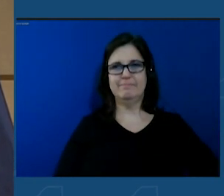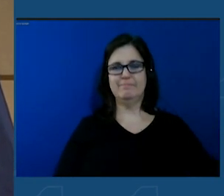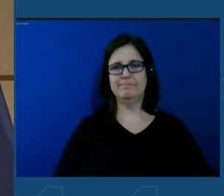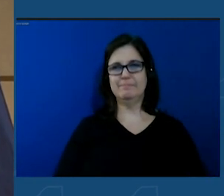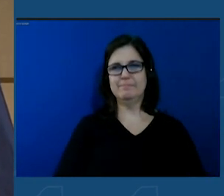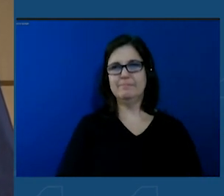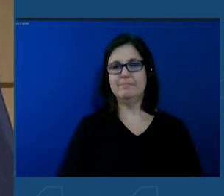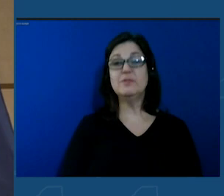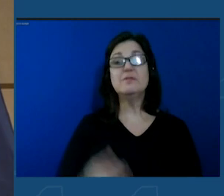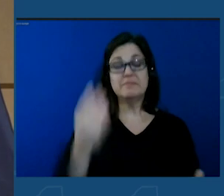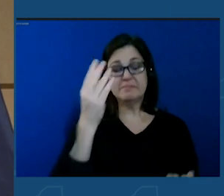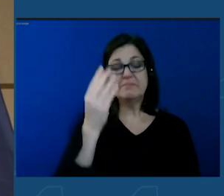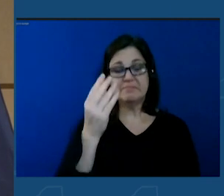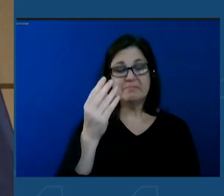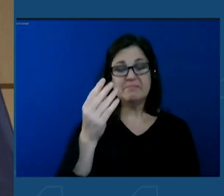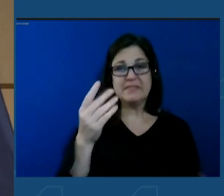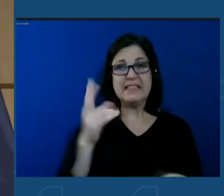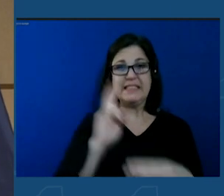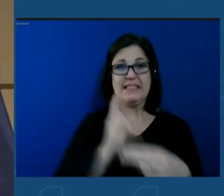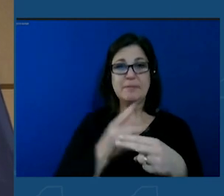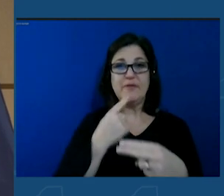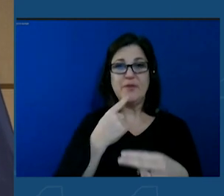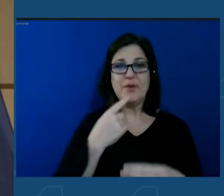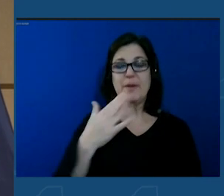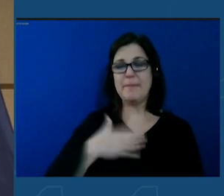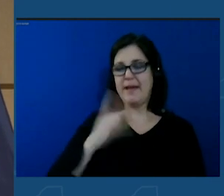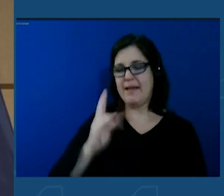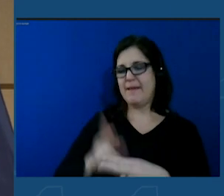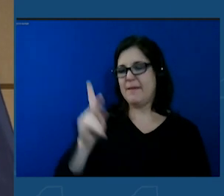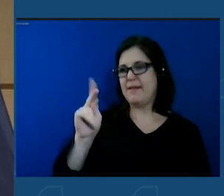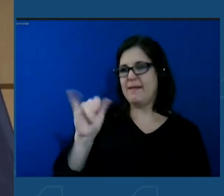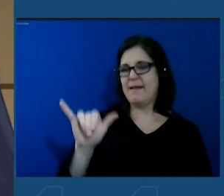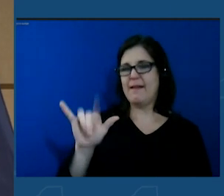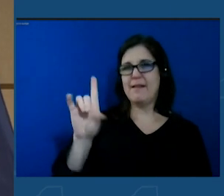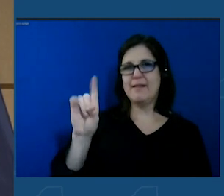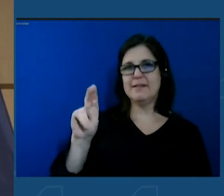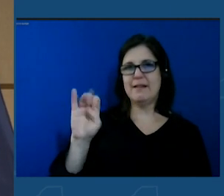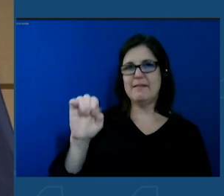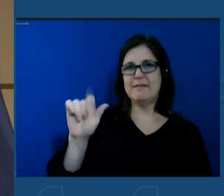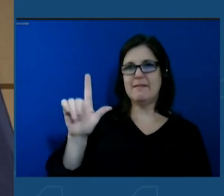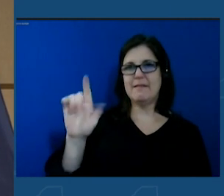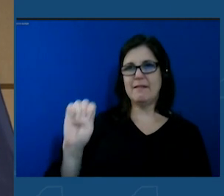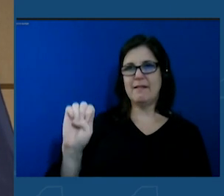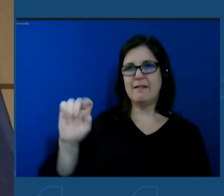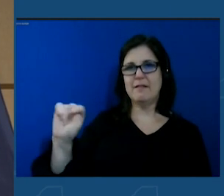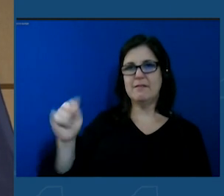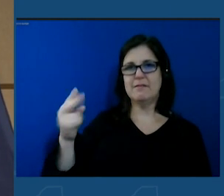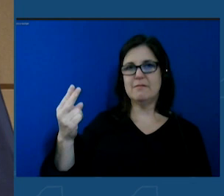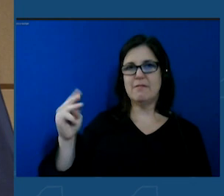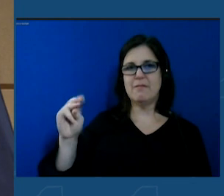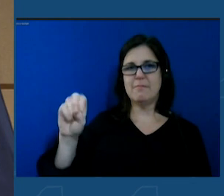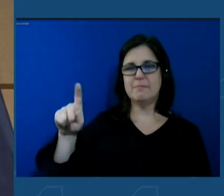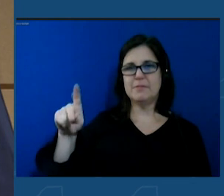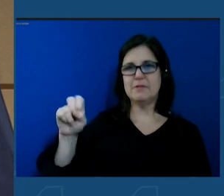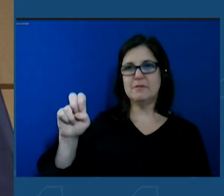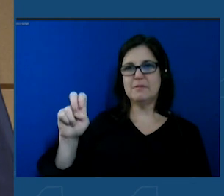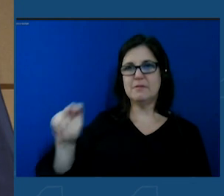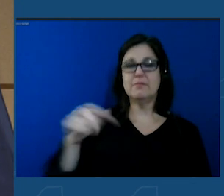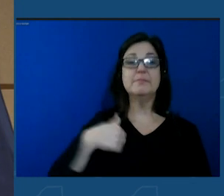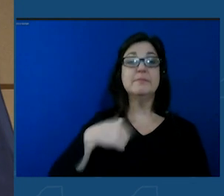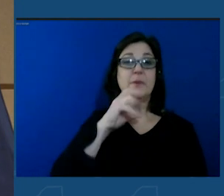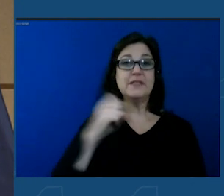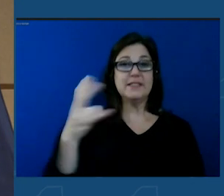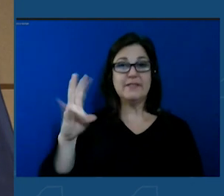So as mentioned before, my name is Kay Danielle Thompson, and I am 17 years old, and I currently